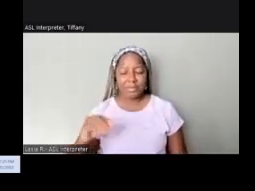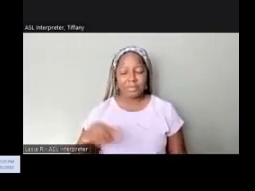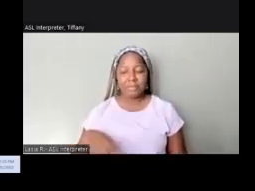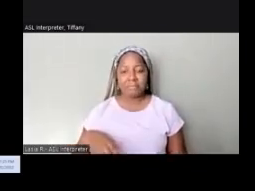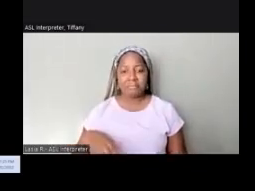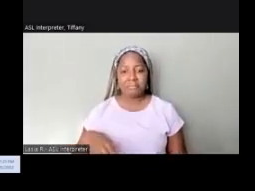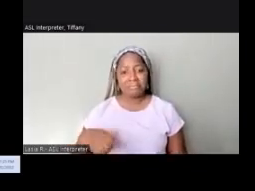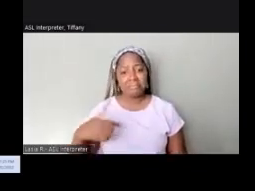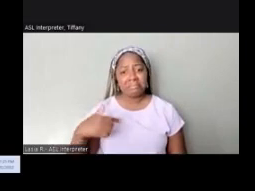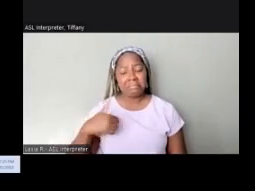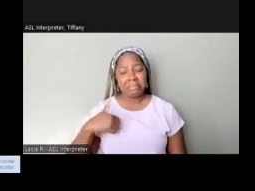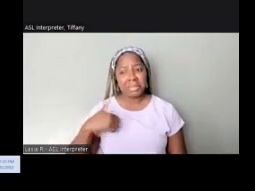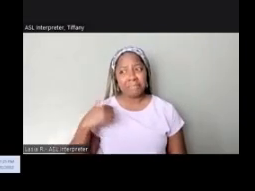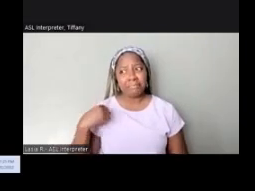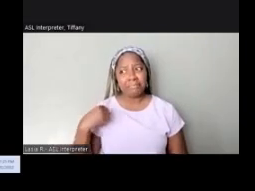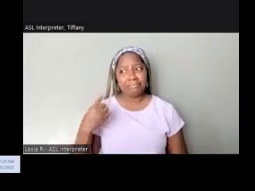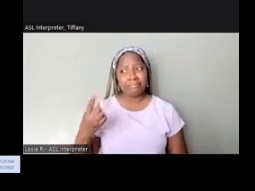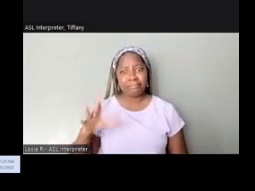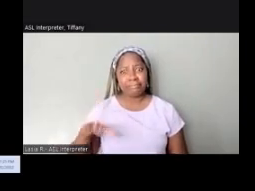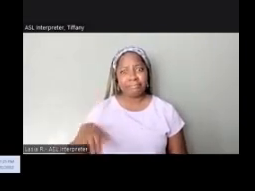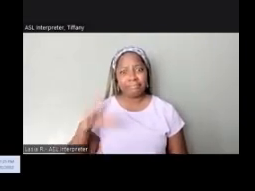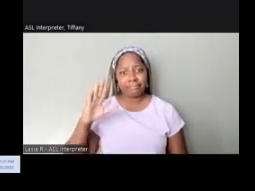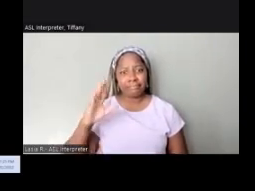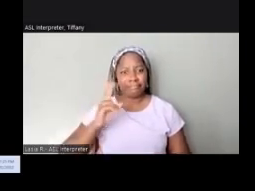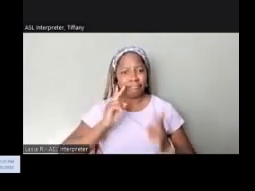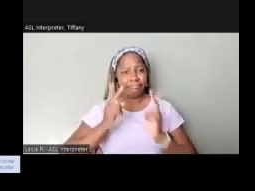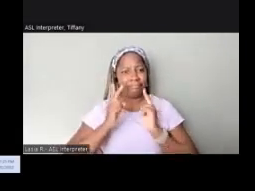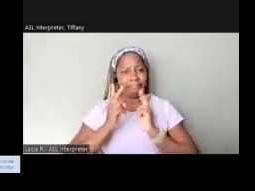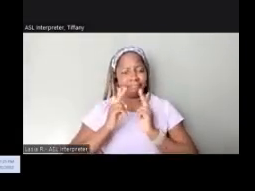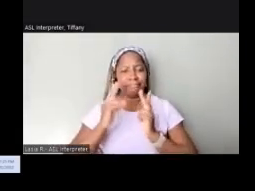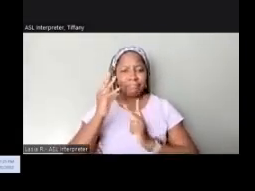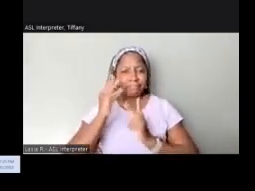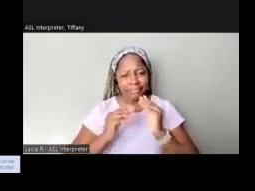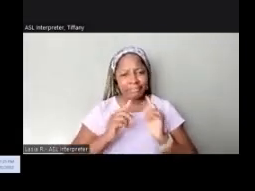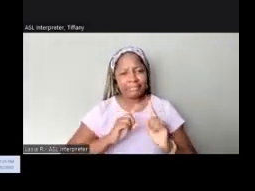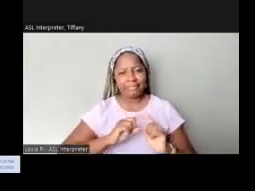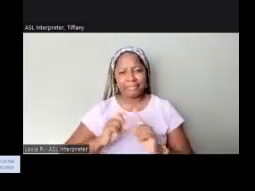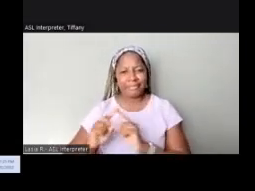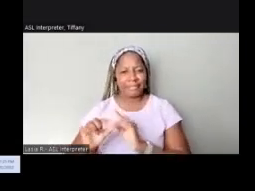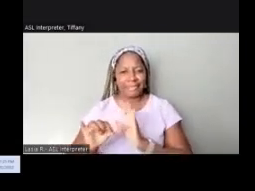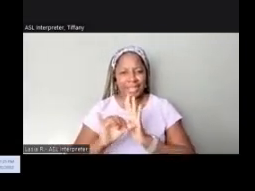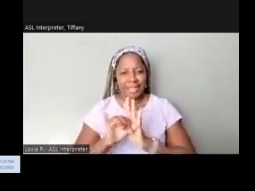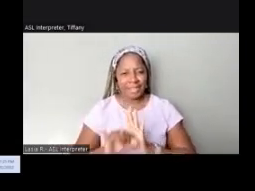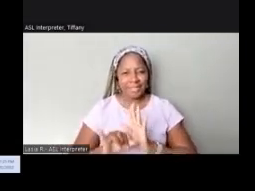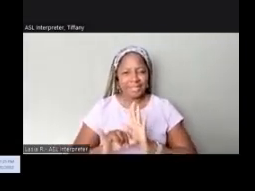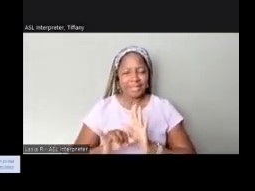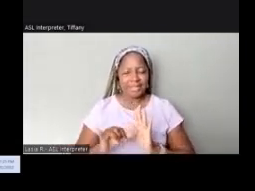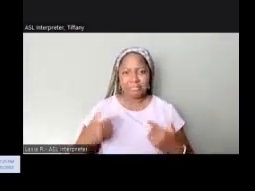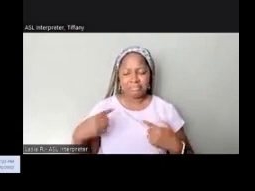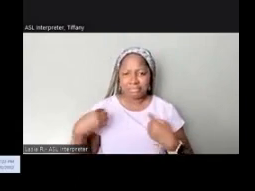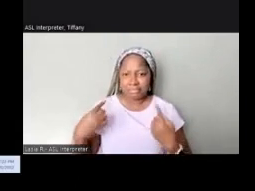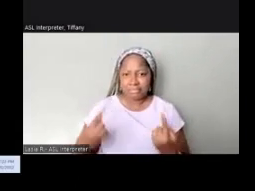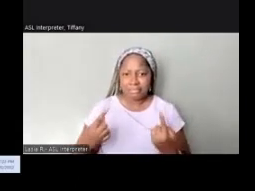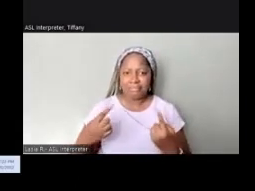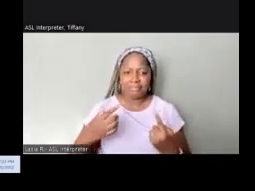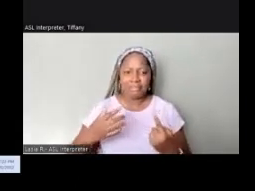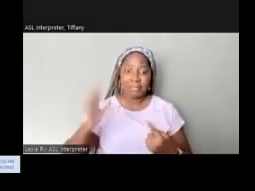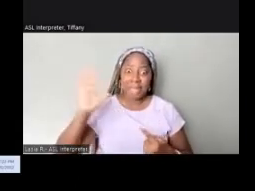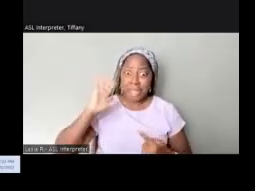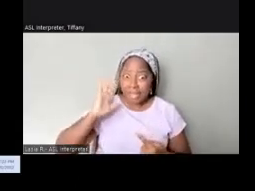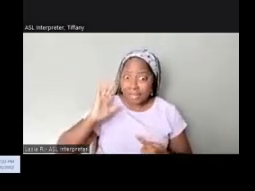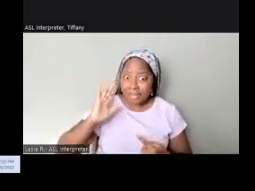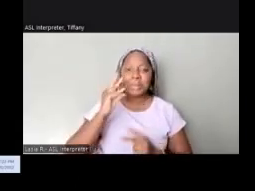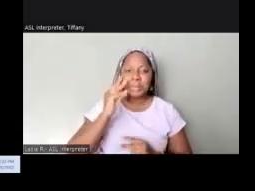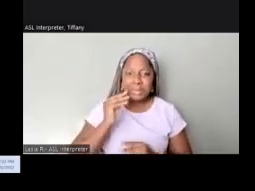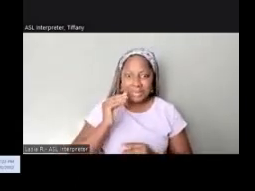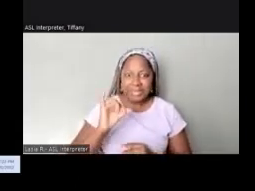lived experiences and identities that I have, and that I've experienced in the past, that I have now, and the ones that I will have in